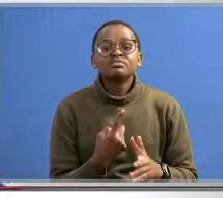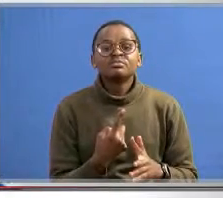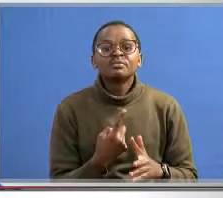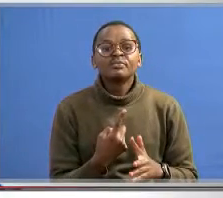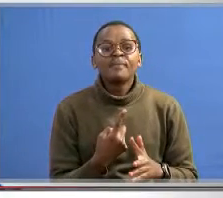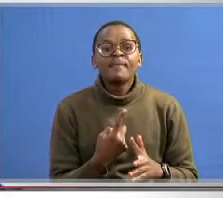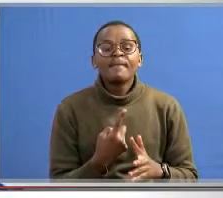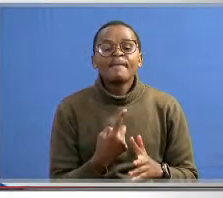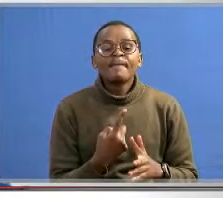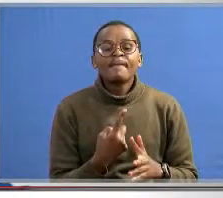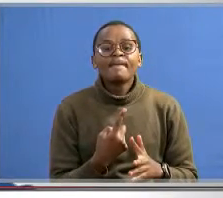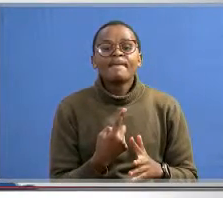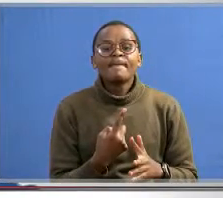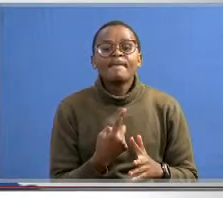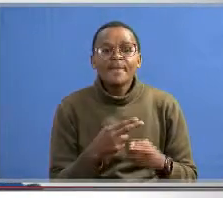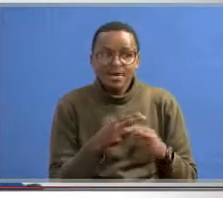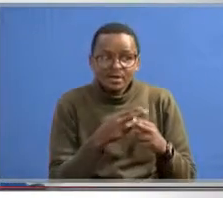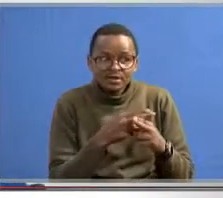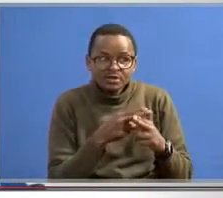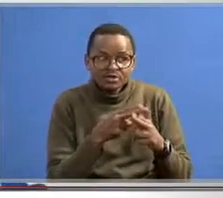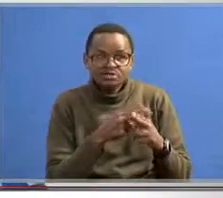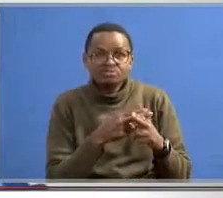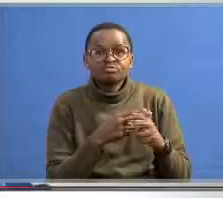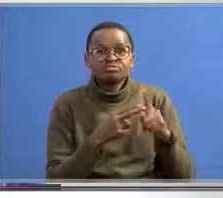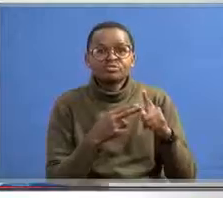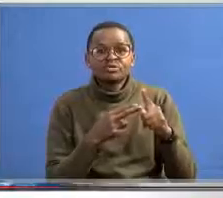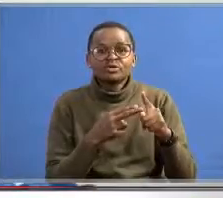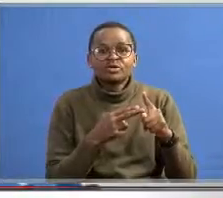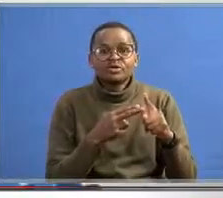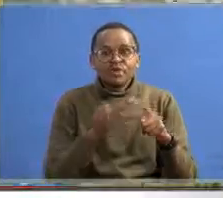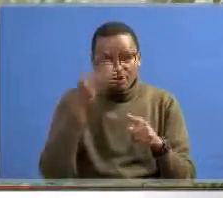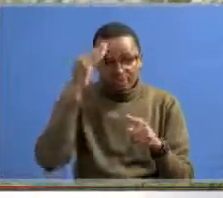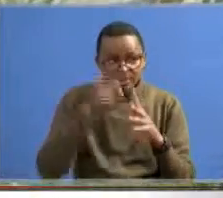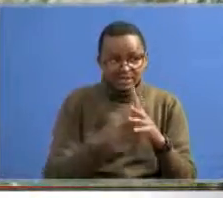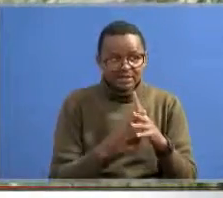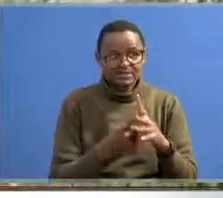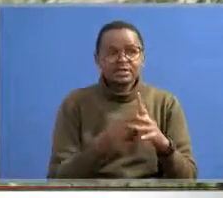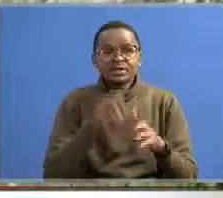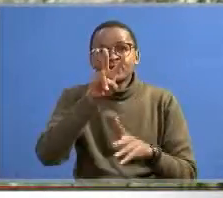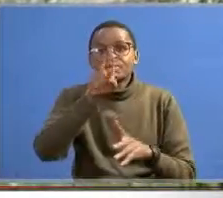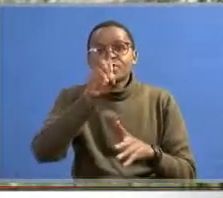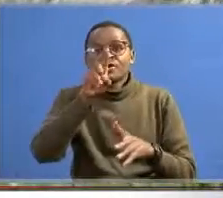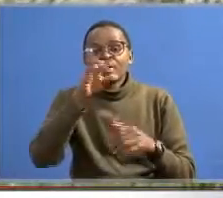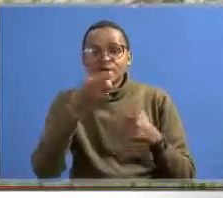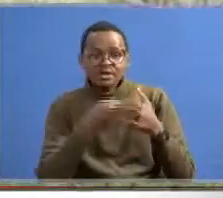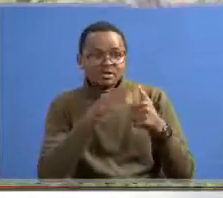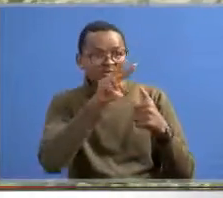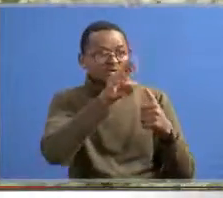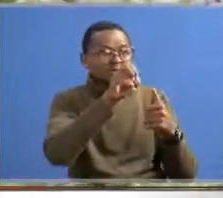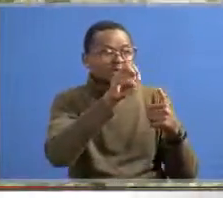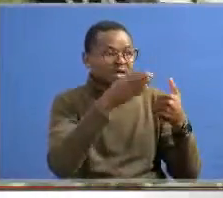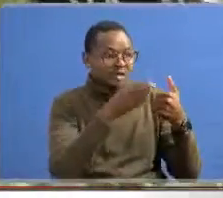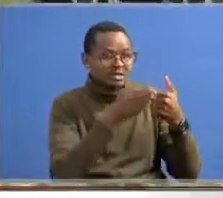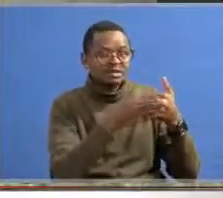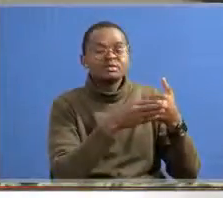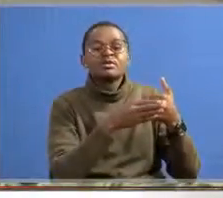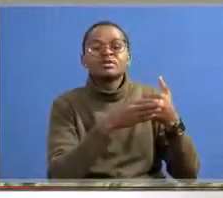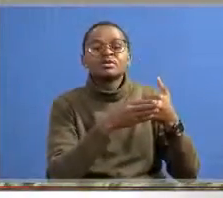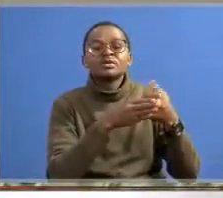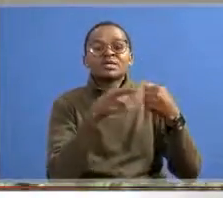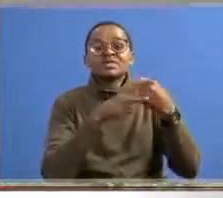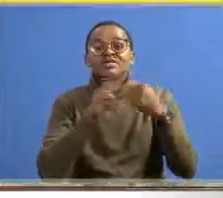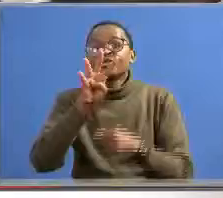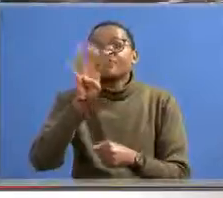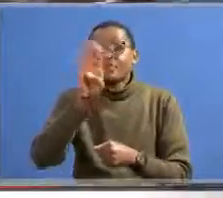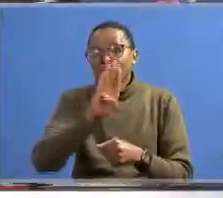Right? As soon as they are ready. So by September, the process of allocation will start. In the 2018-2019 budgetary allocation,